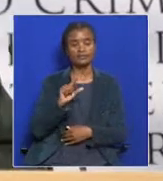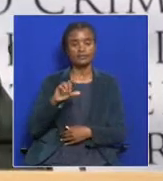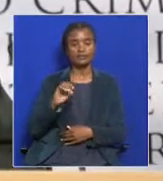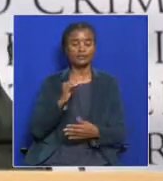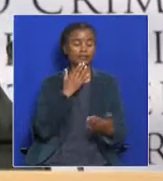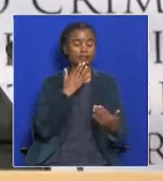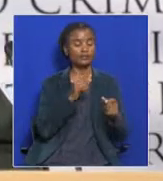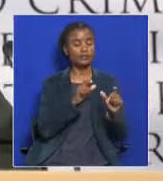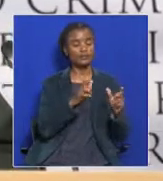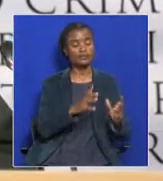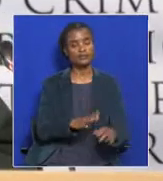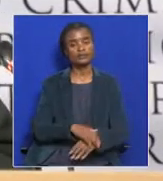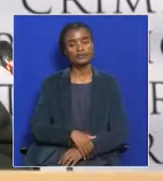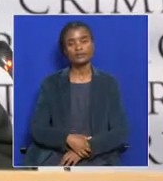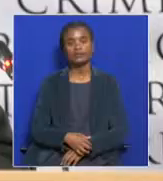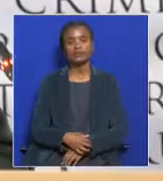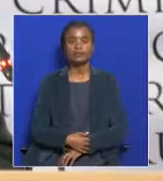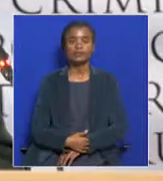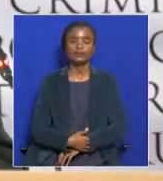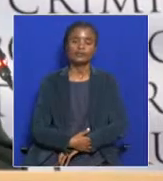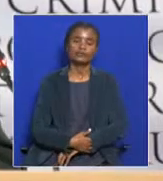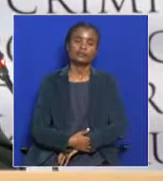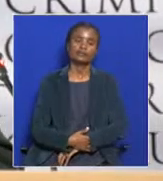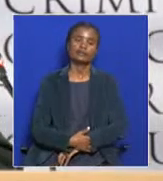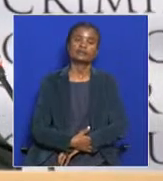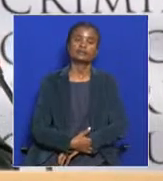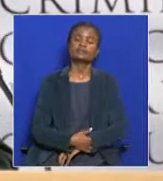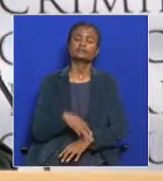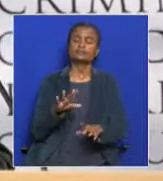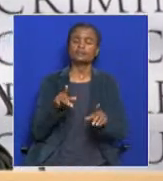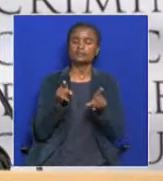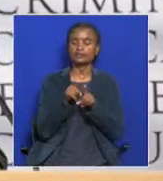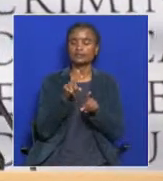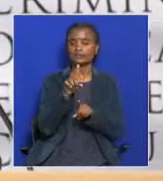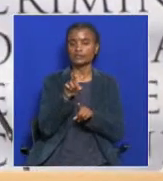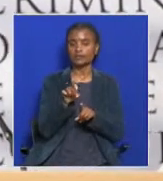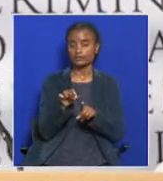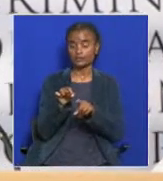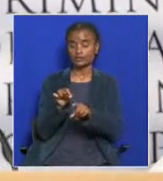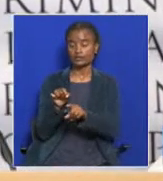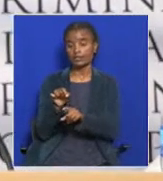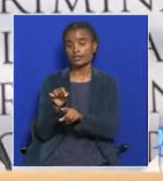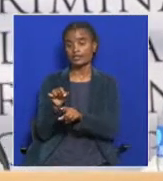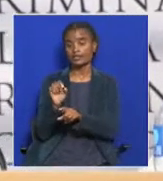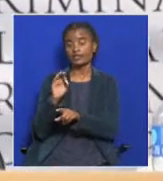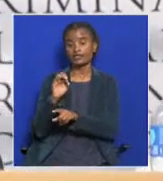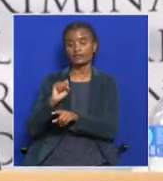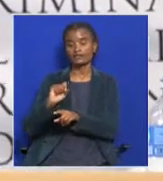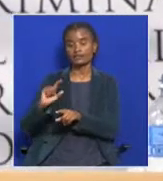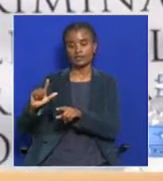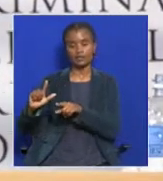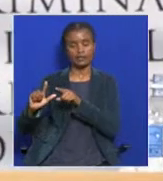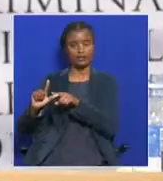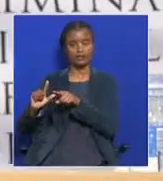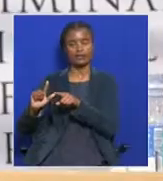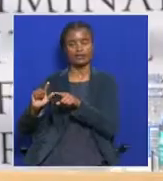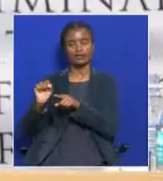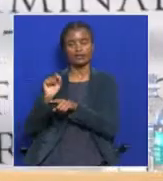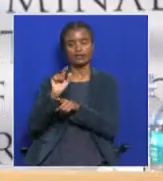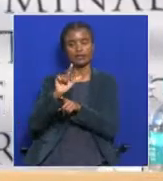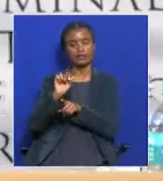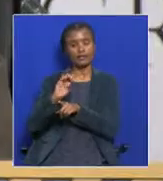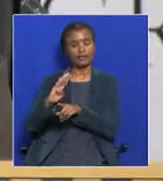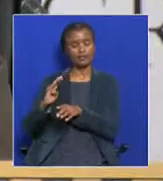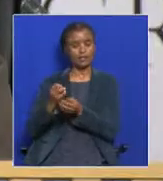Just a quick one on that score. How many laboratories, FSL laboratories, are there countrywide? I think I'm aware of I think one. there's